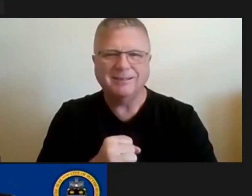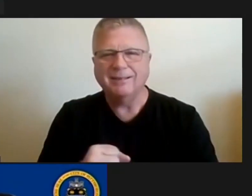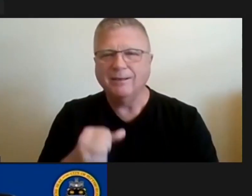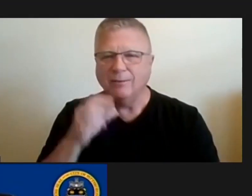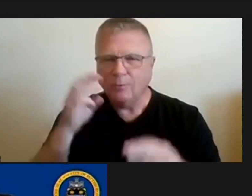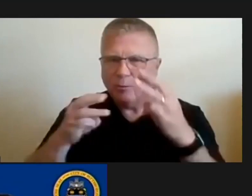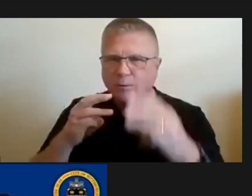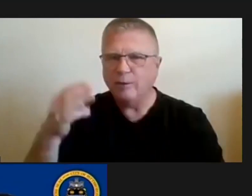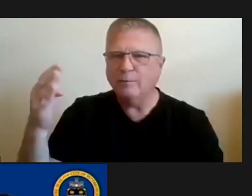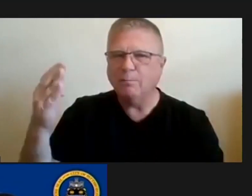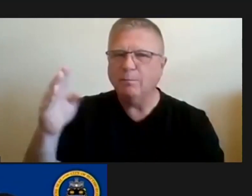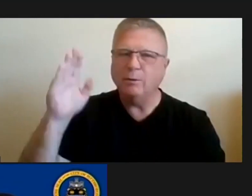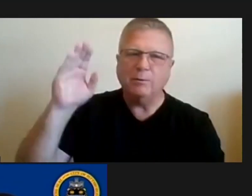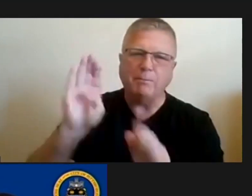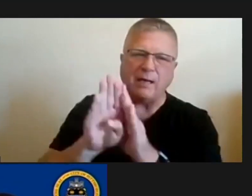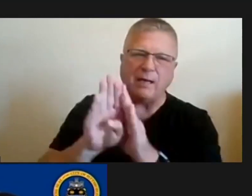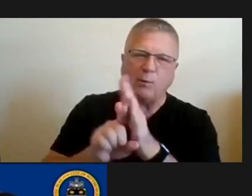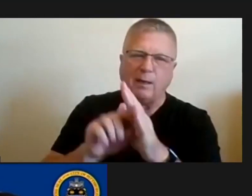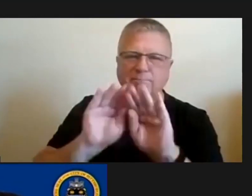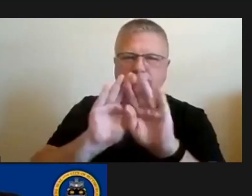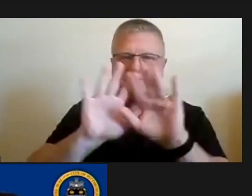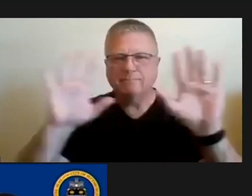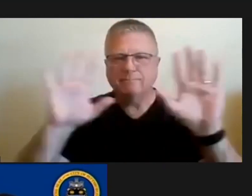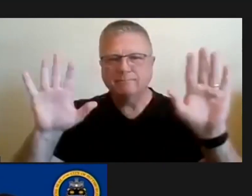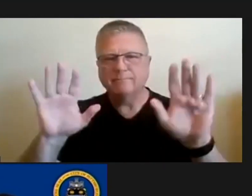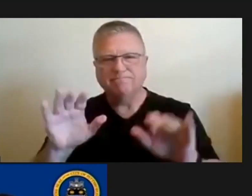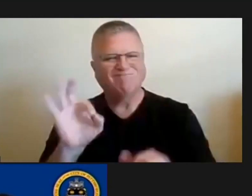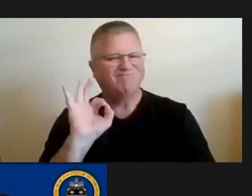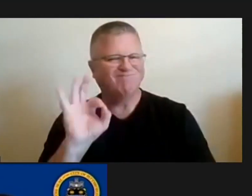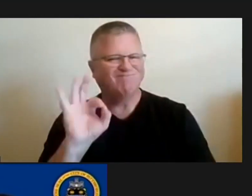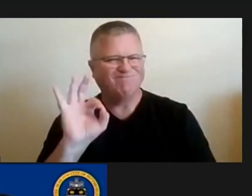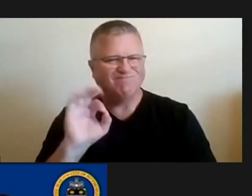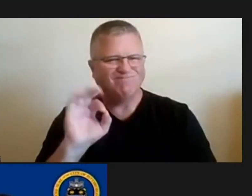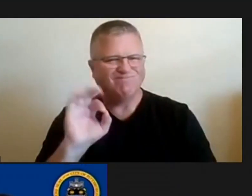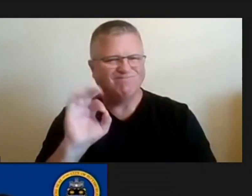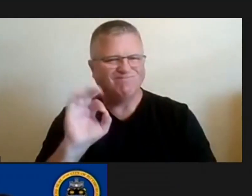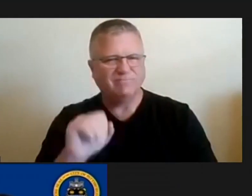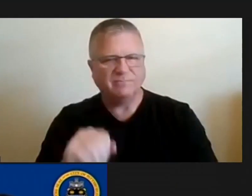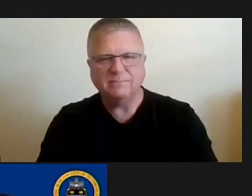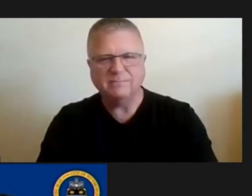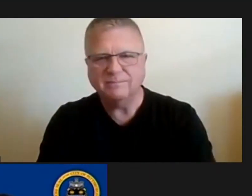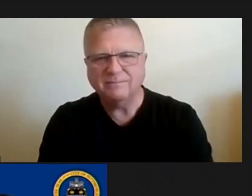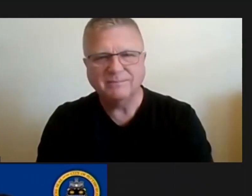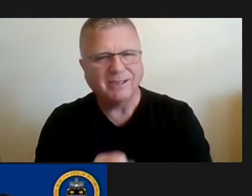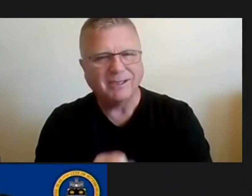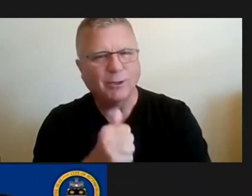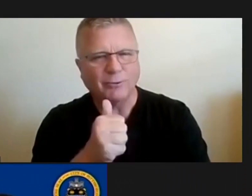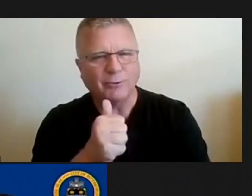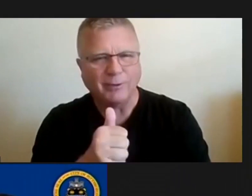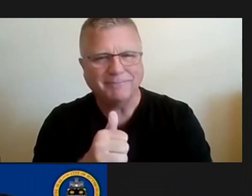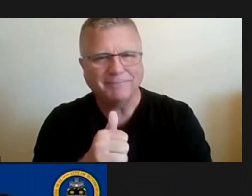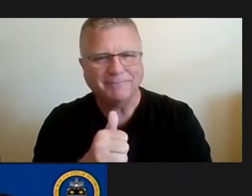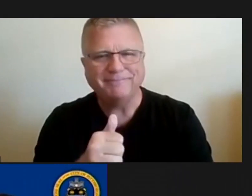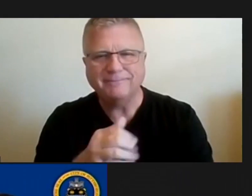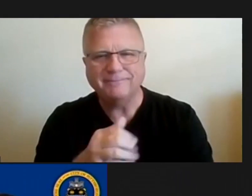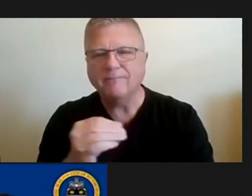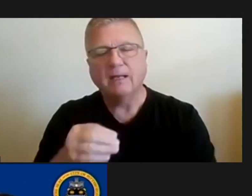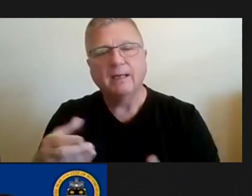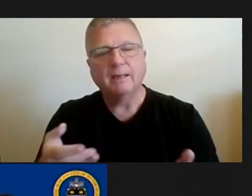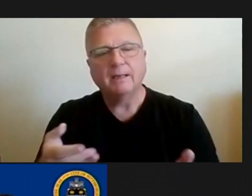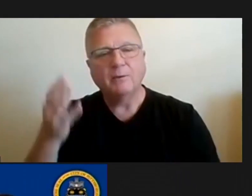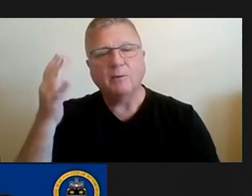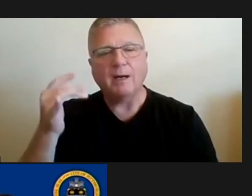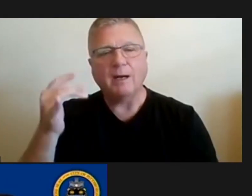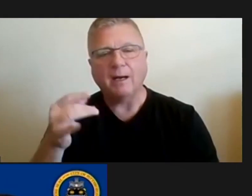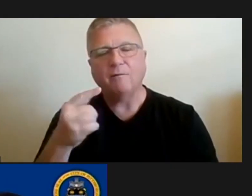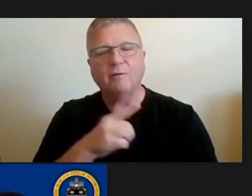perfect. Good, we got the blue down. So yeah, I'm here on behalf of Director Dash in the Department of City